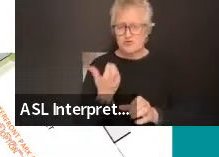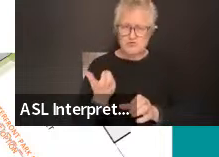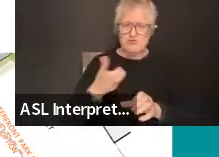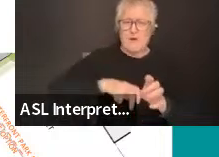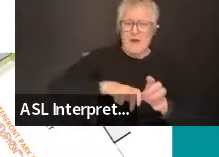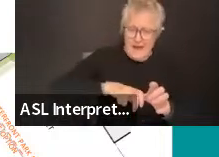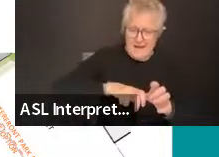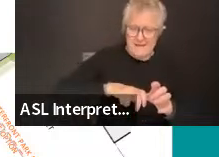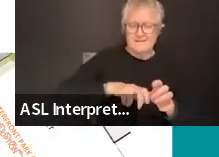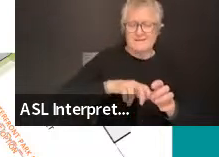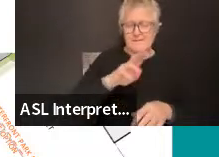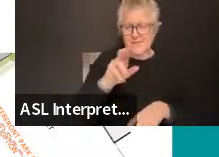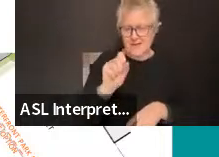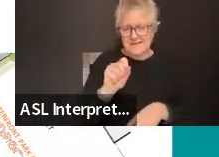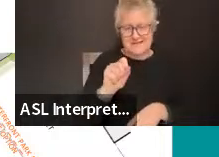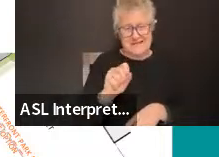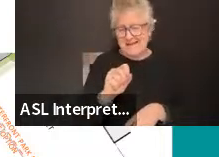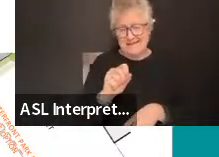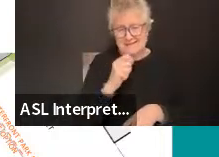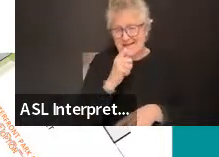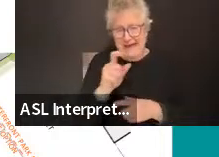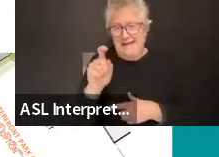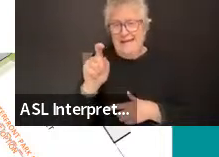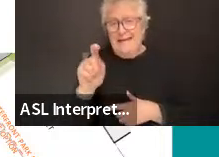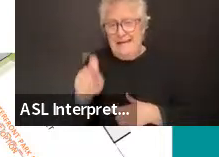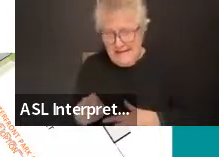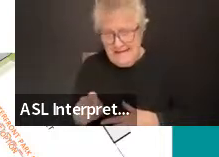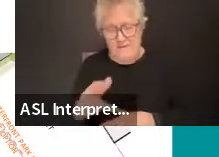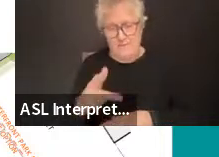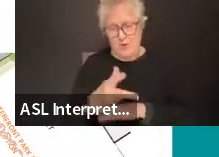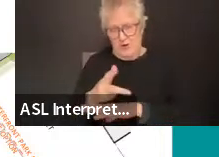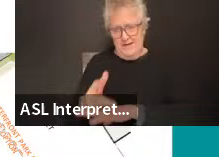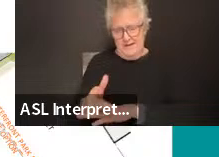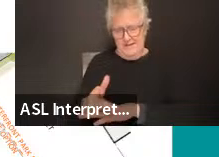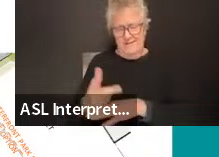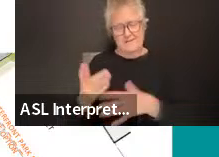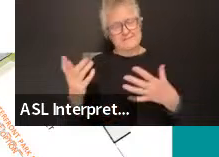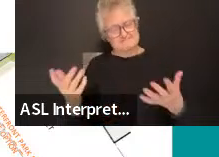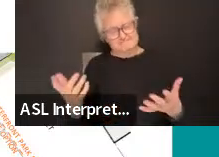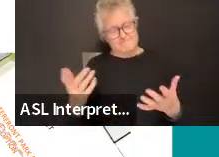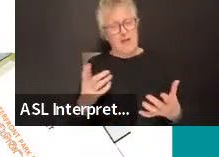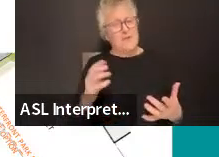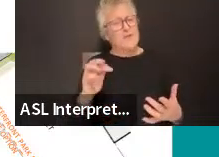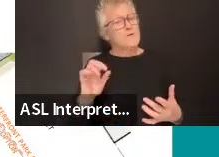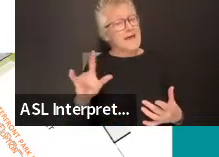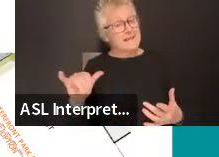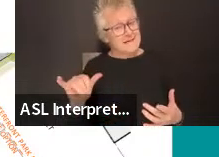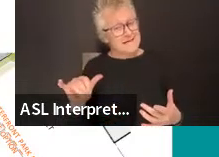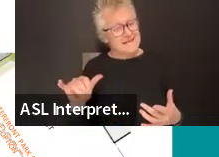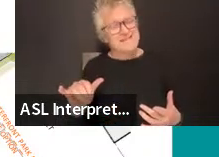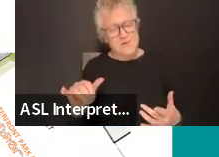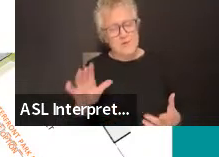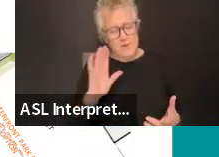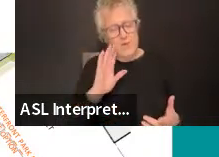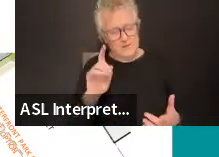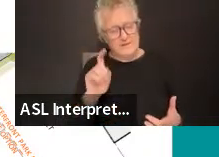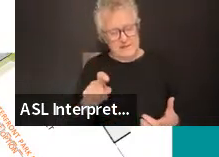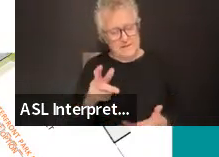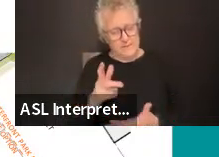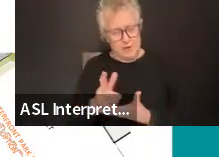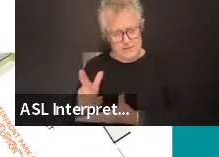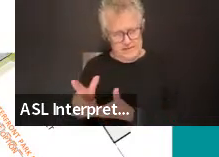reality is there's probably a phase where there will need to be some parking, and there is a park and ride component for the program. And so we're looking at